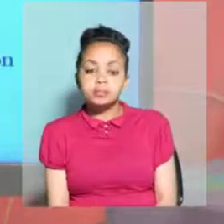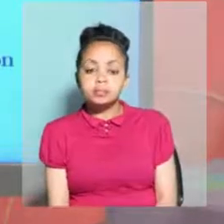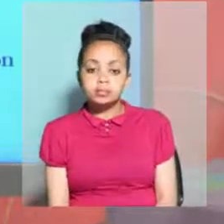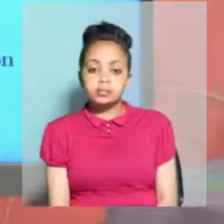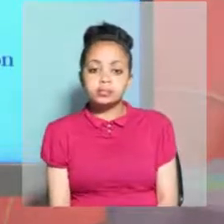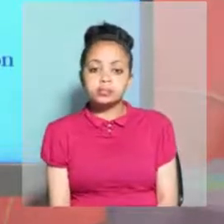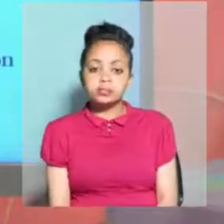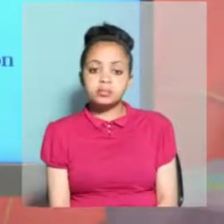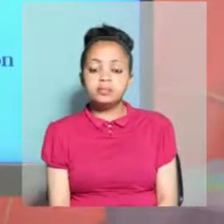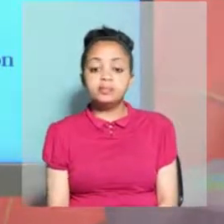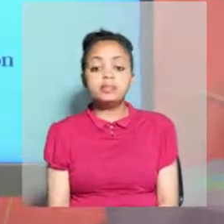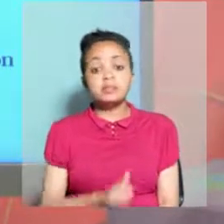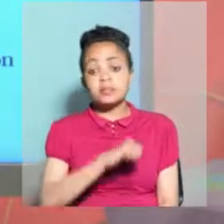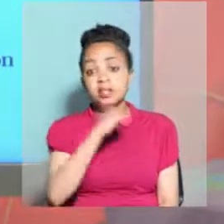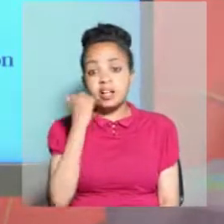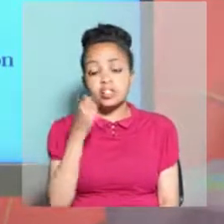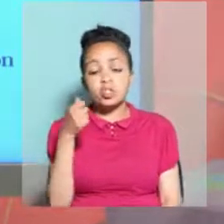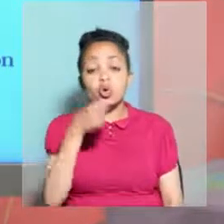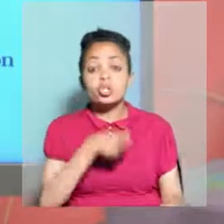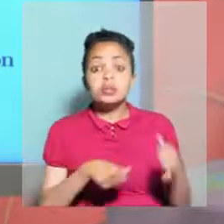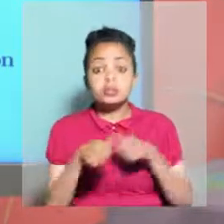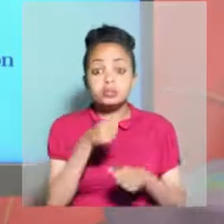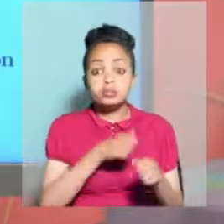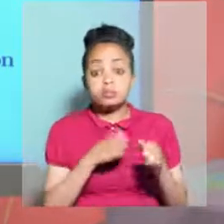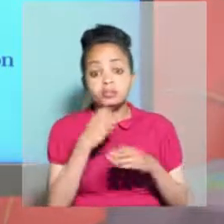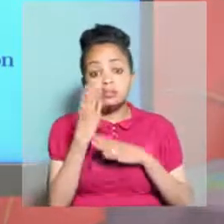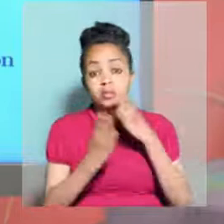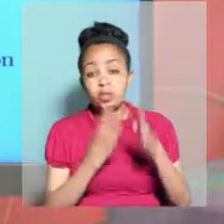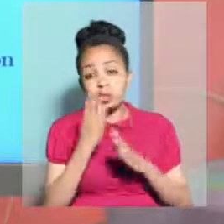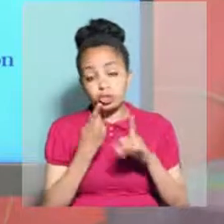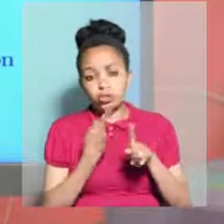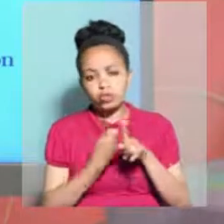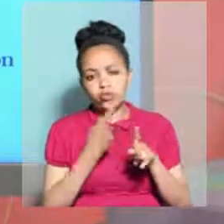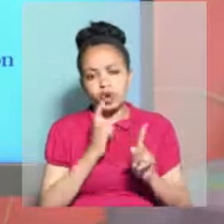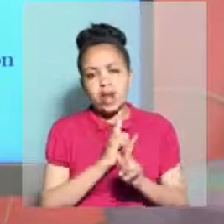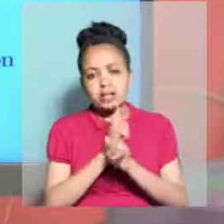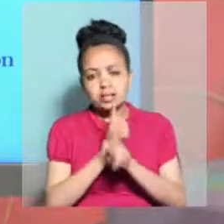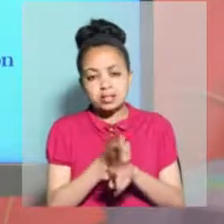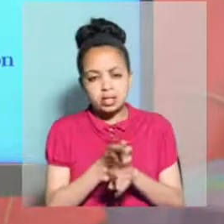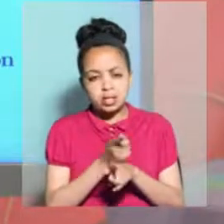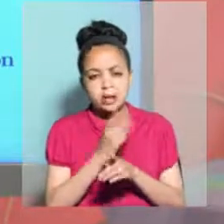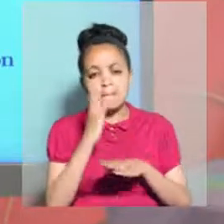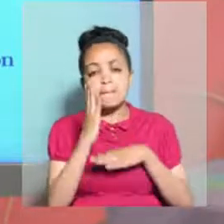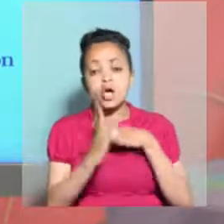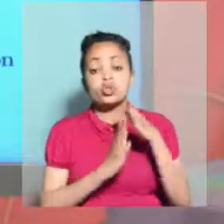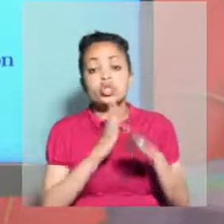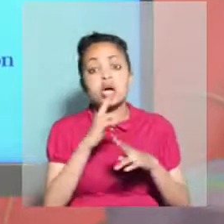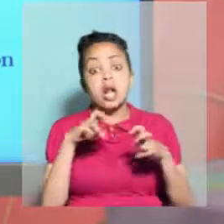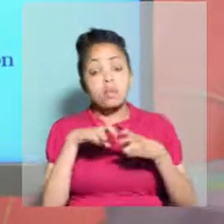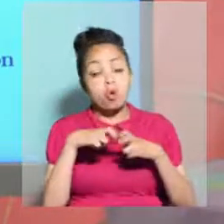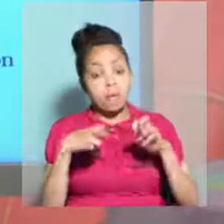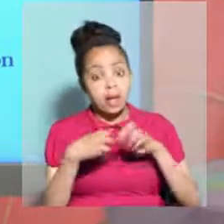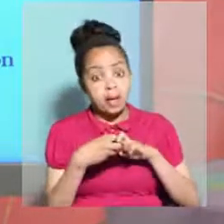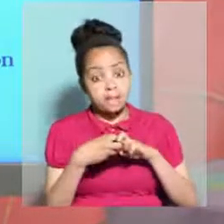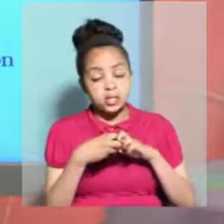The else contribution of biology for answering biological problem